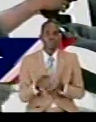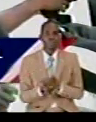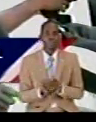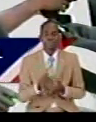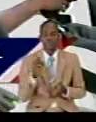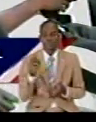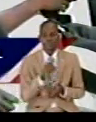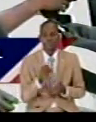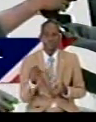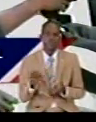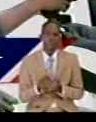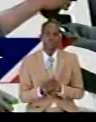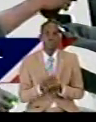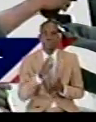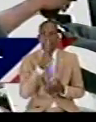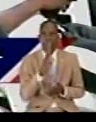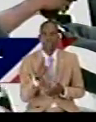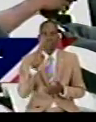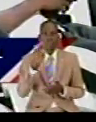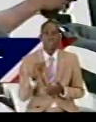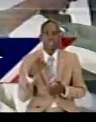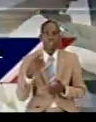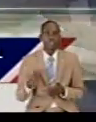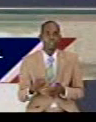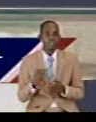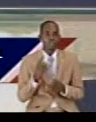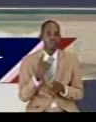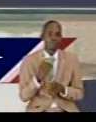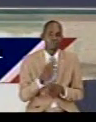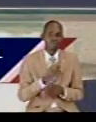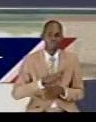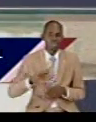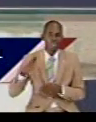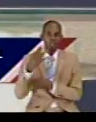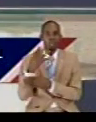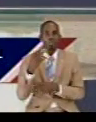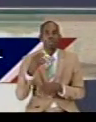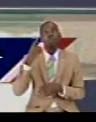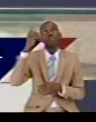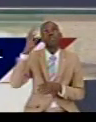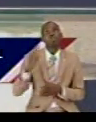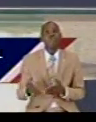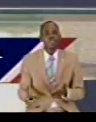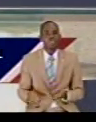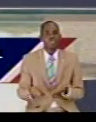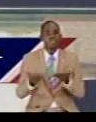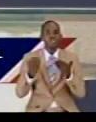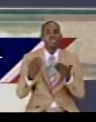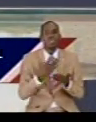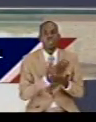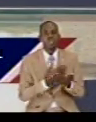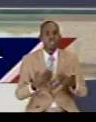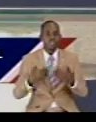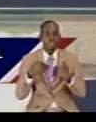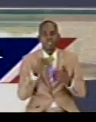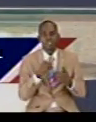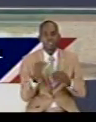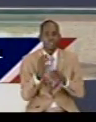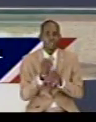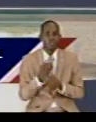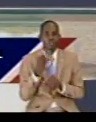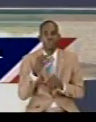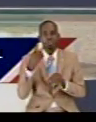Therefore, being by the right hand of God exalted, and having received of the